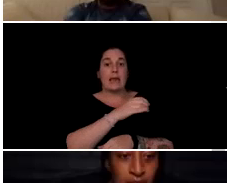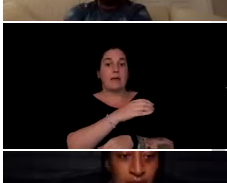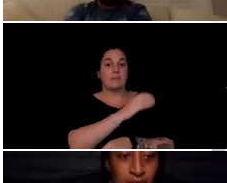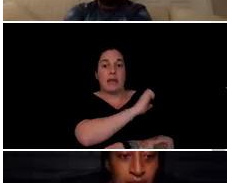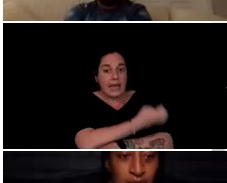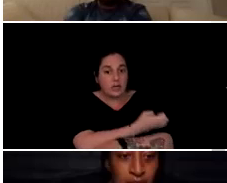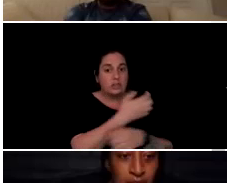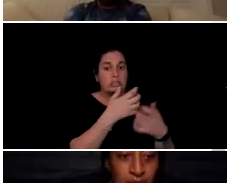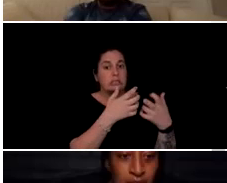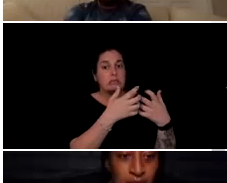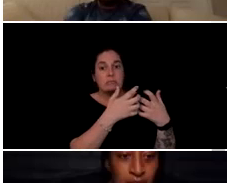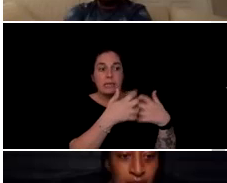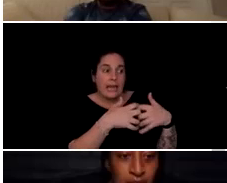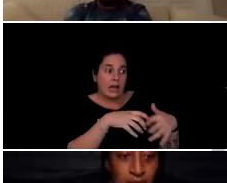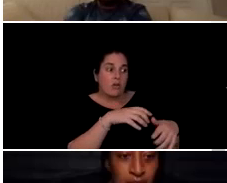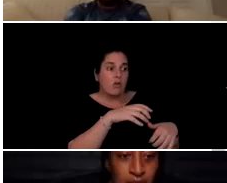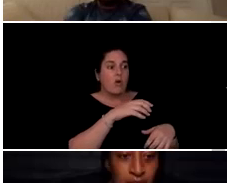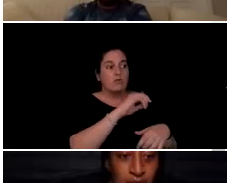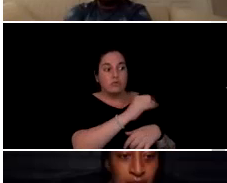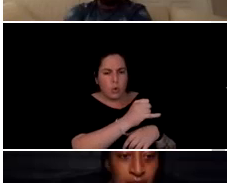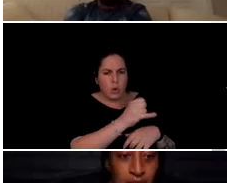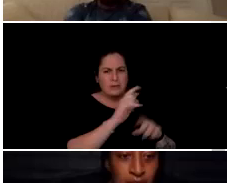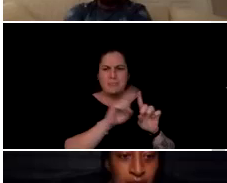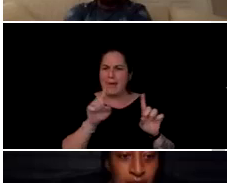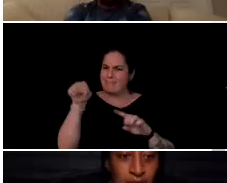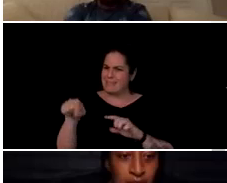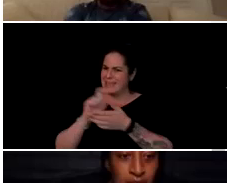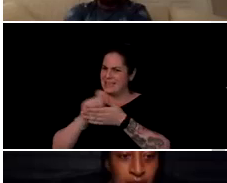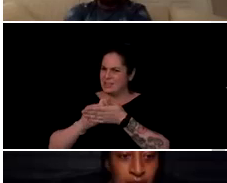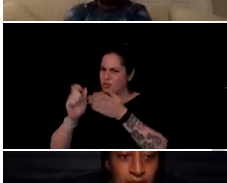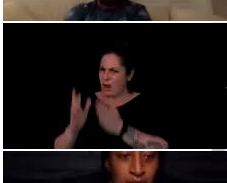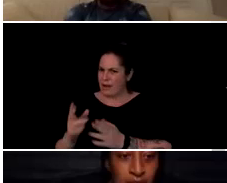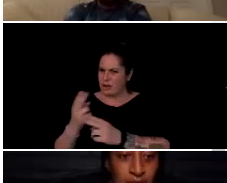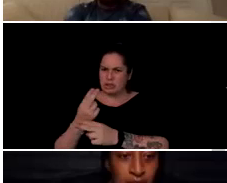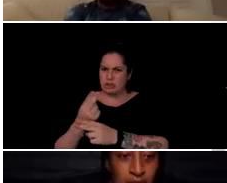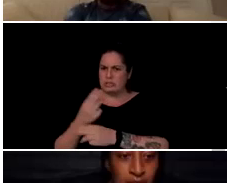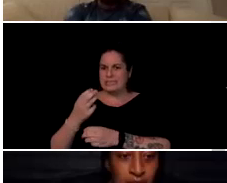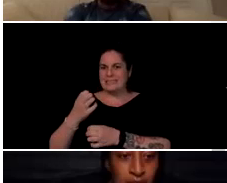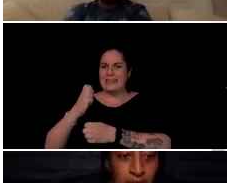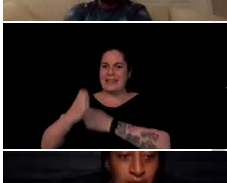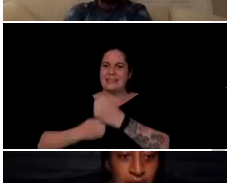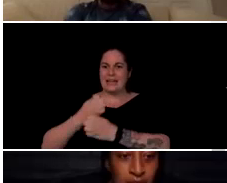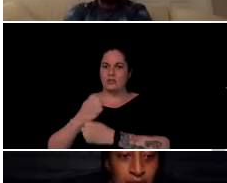We typically use joules, but I noticed this author is using electron volts.